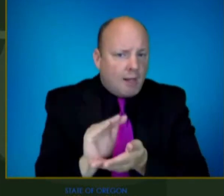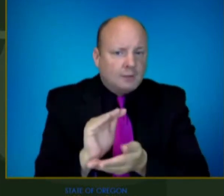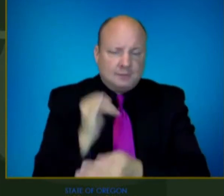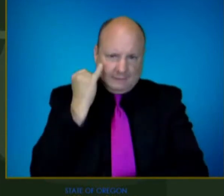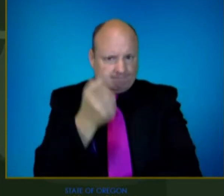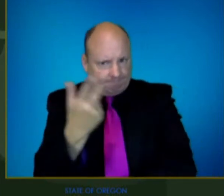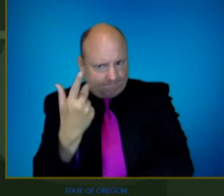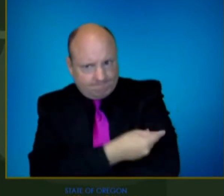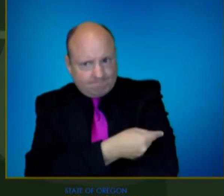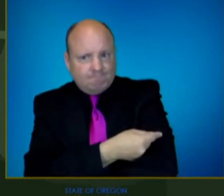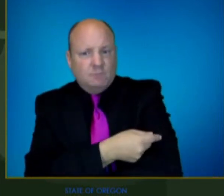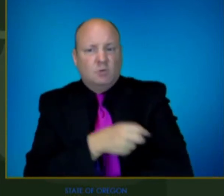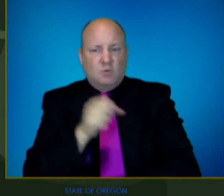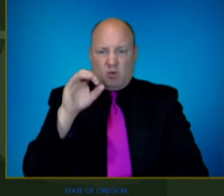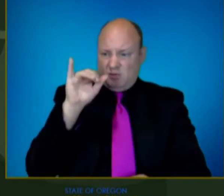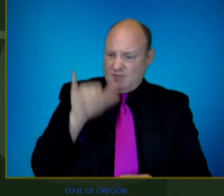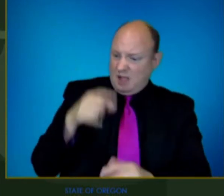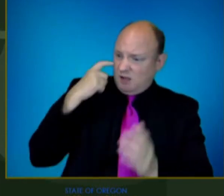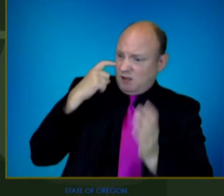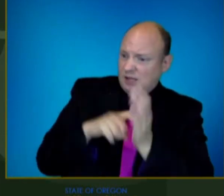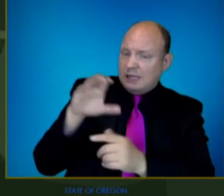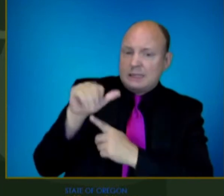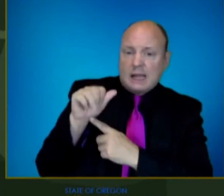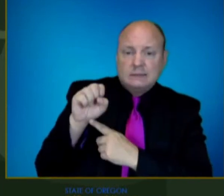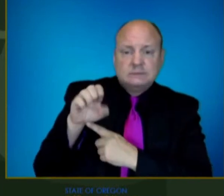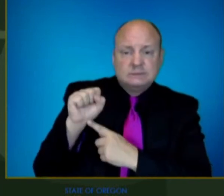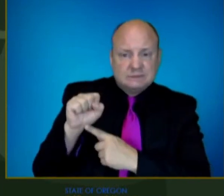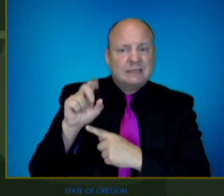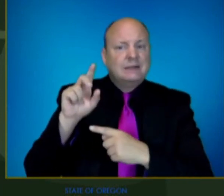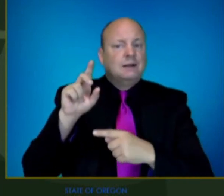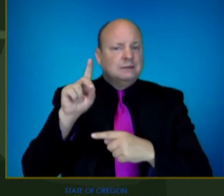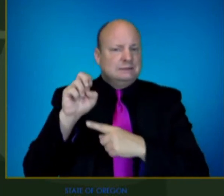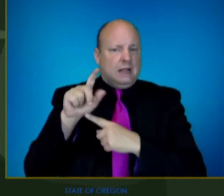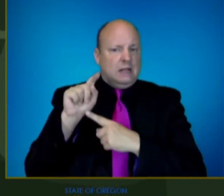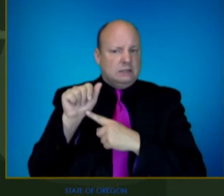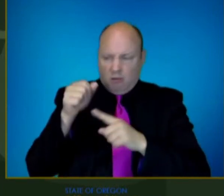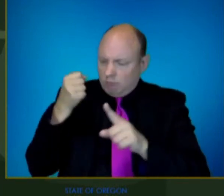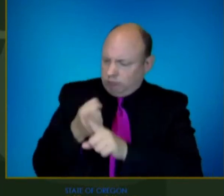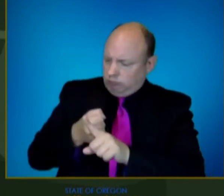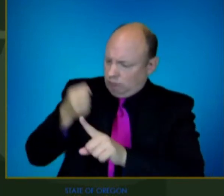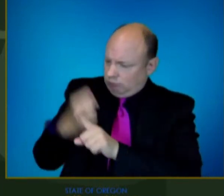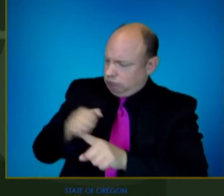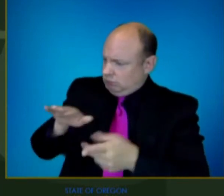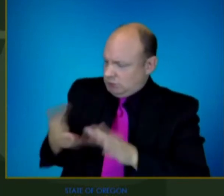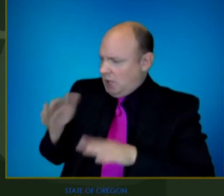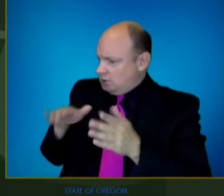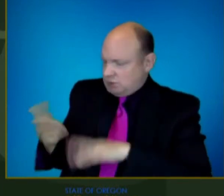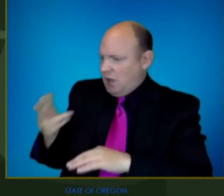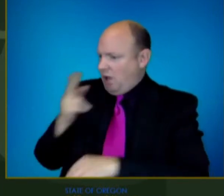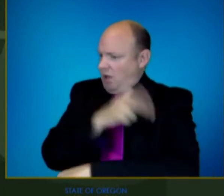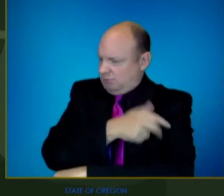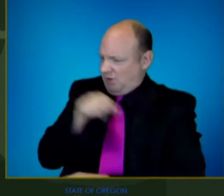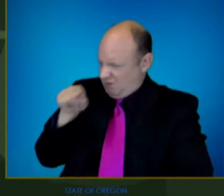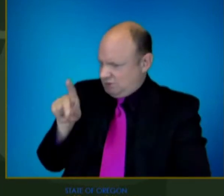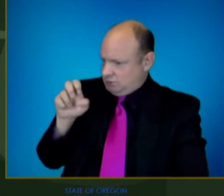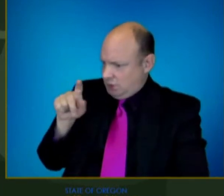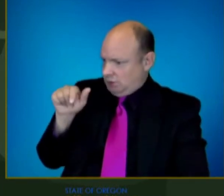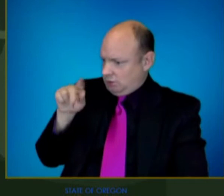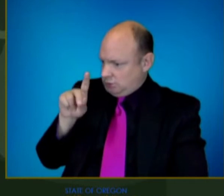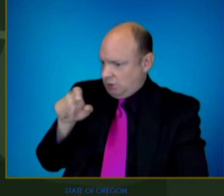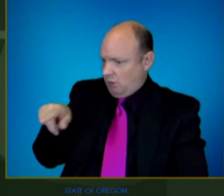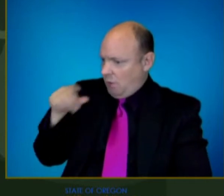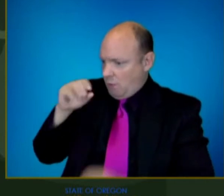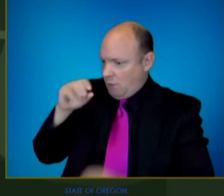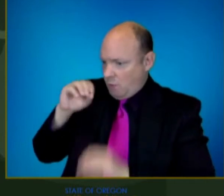case. It is 3 times more infectious than previous mutations of the virus, and it is now the dominant virus circulating in Oregon